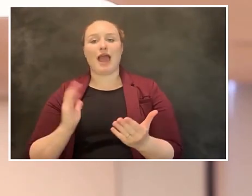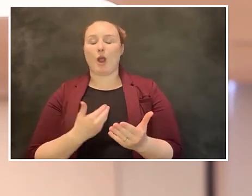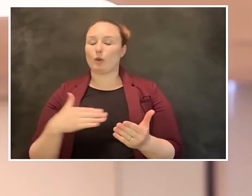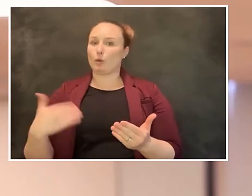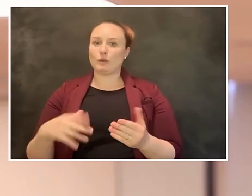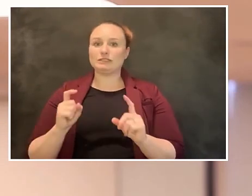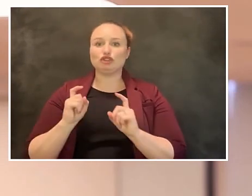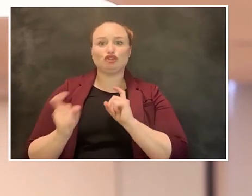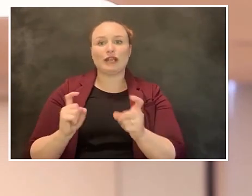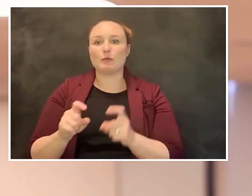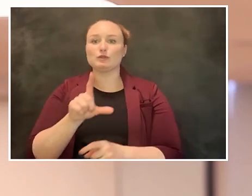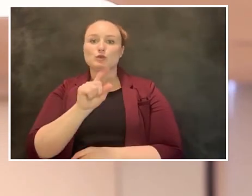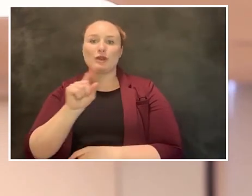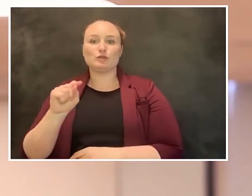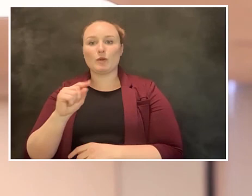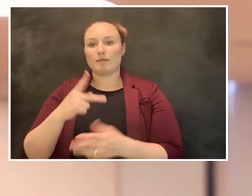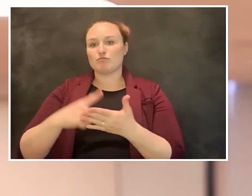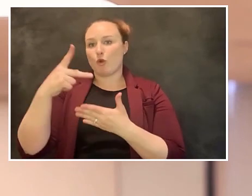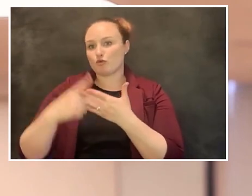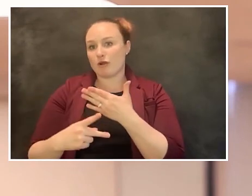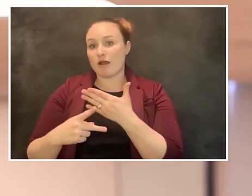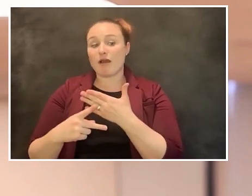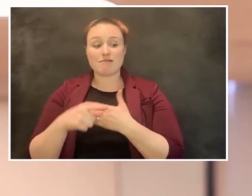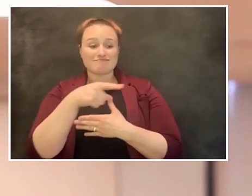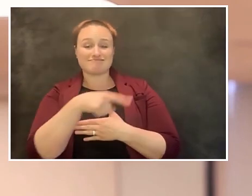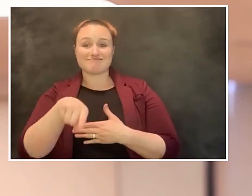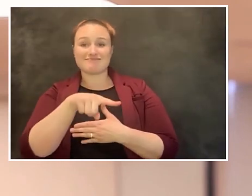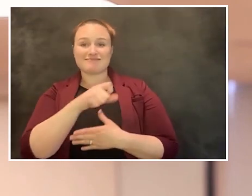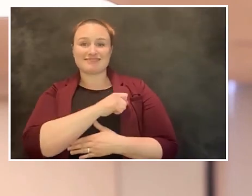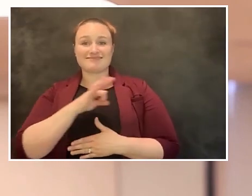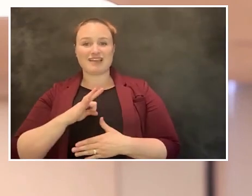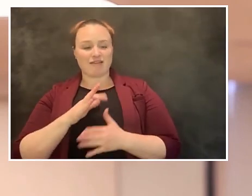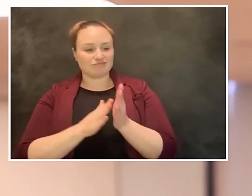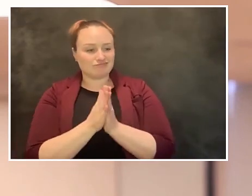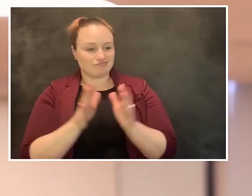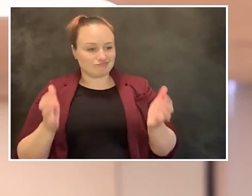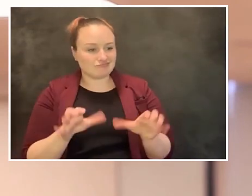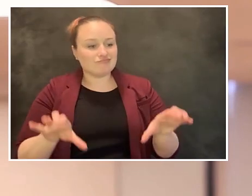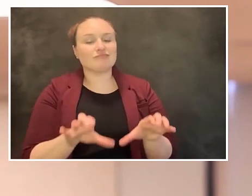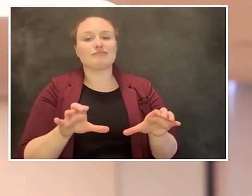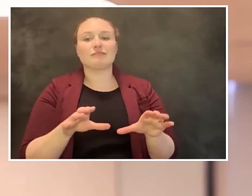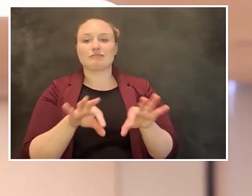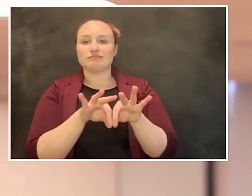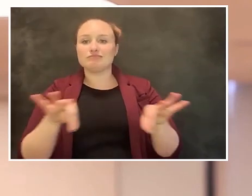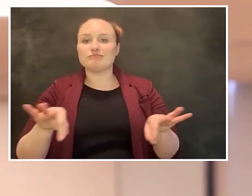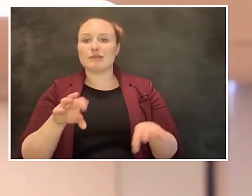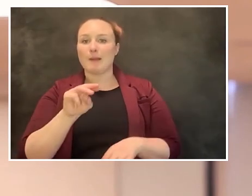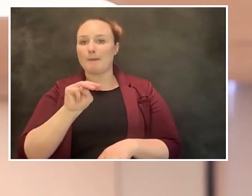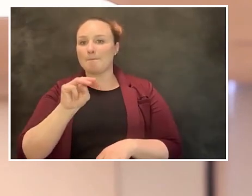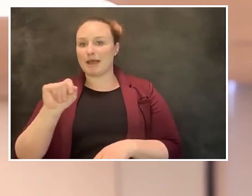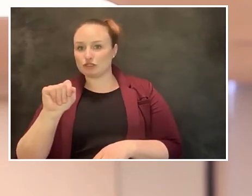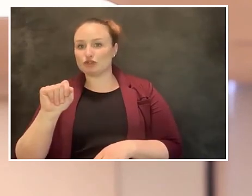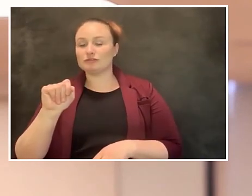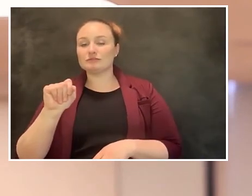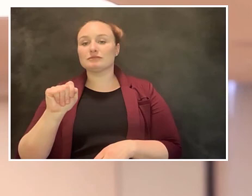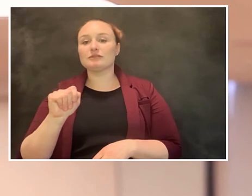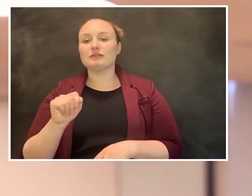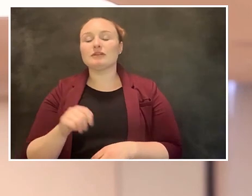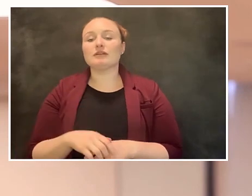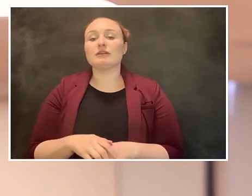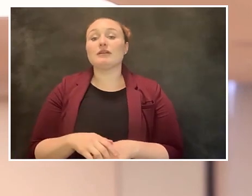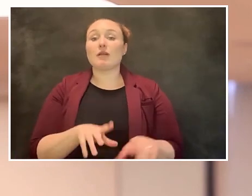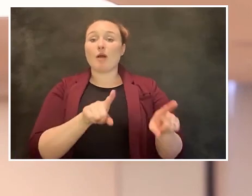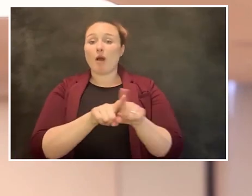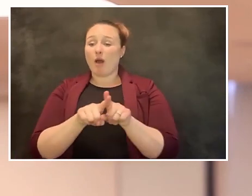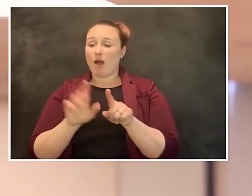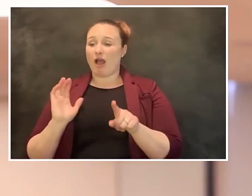2020 program, which supports staff pursuing master's degrees in clinical practice, and also includes our ongoing efforts to